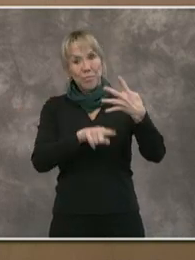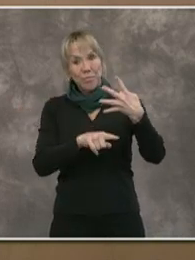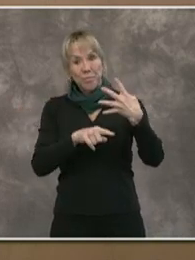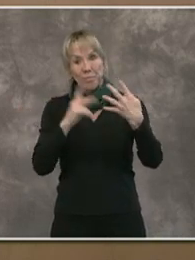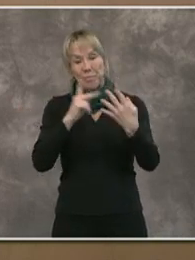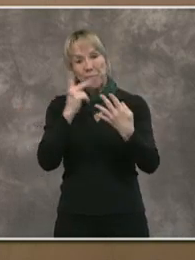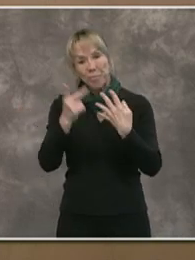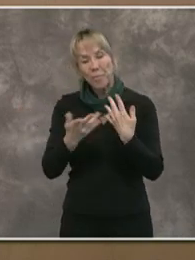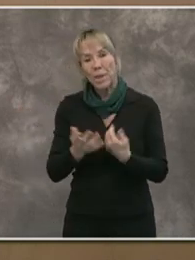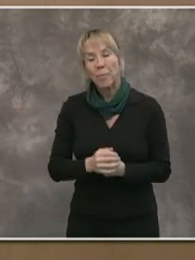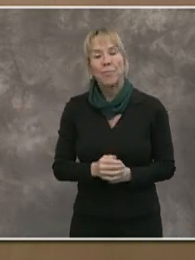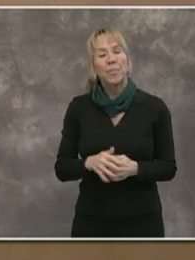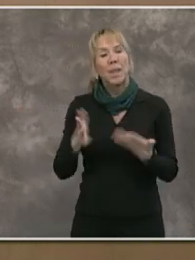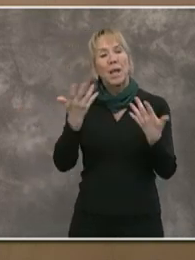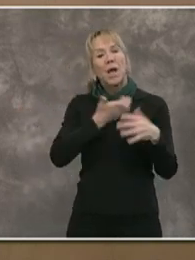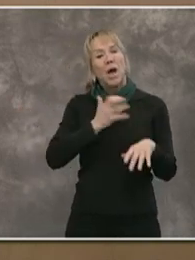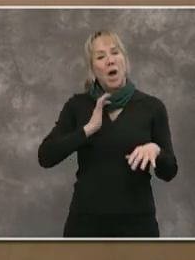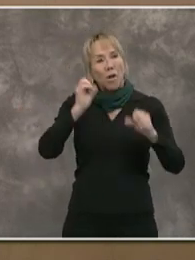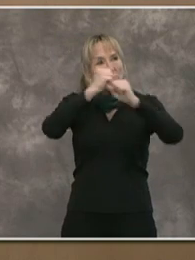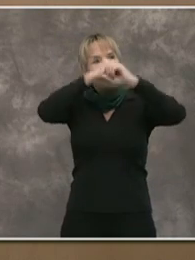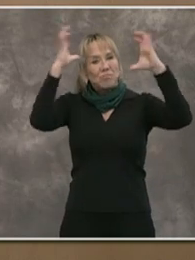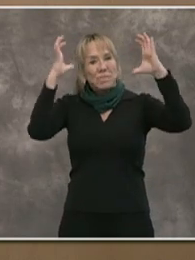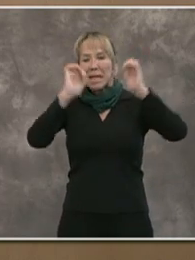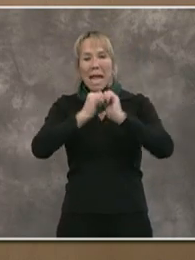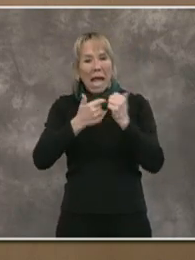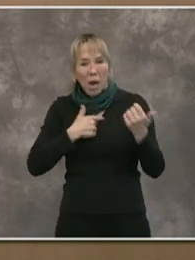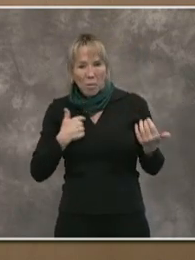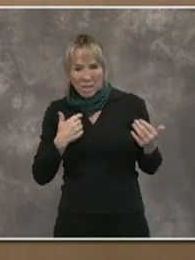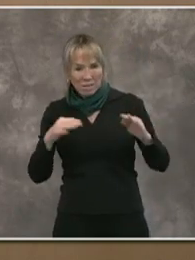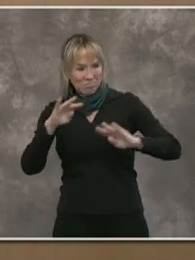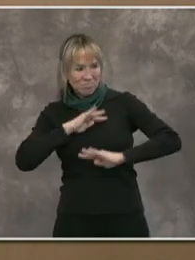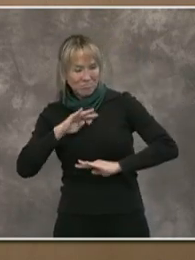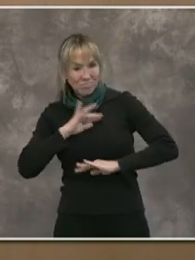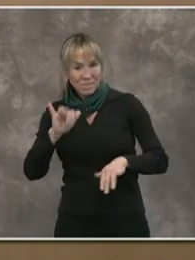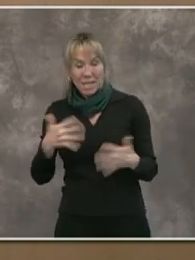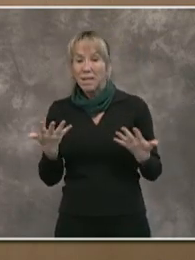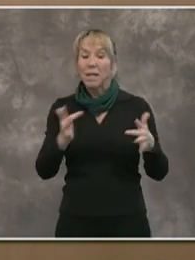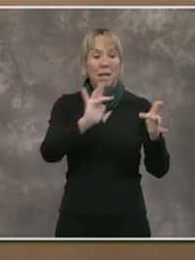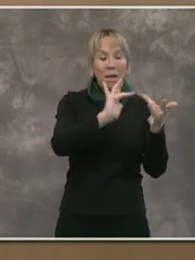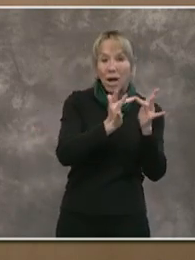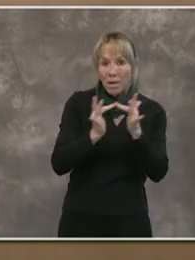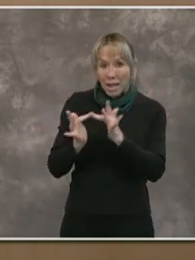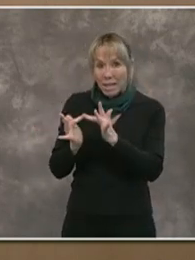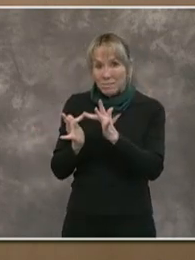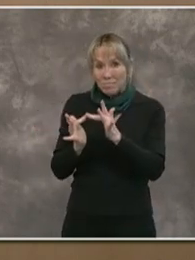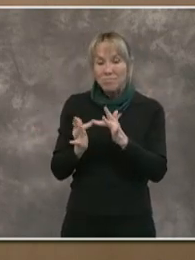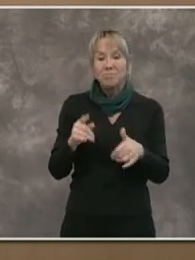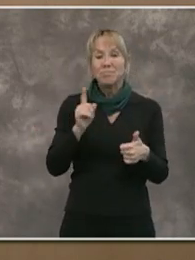How are we delivering our mission? We're delivering our mission every way possible. Online at